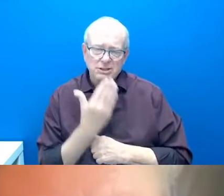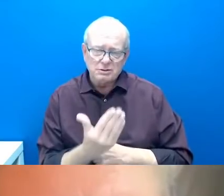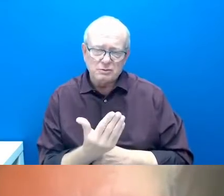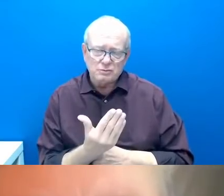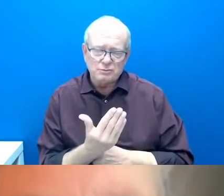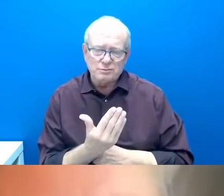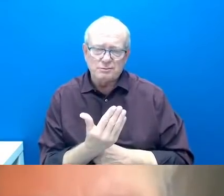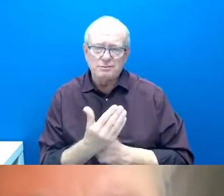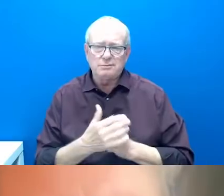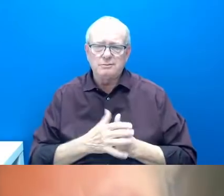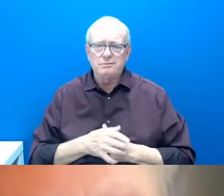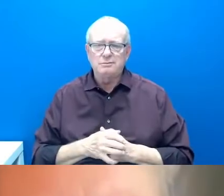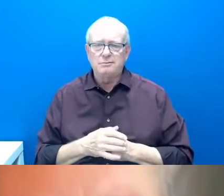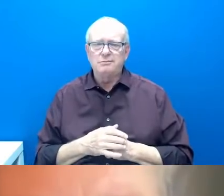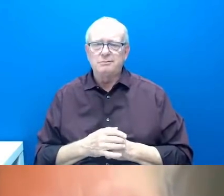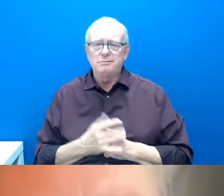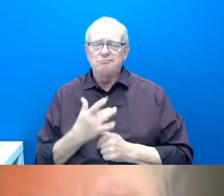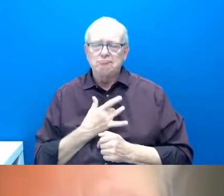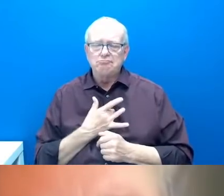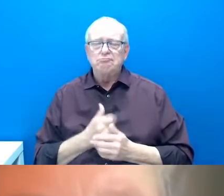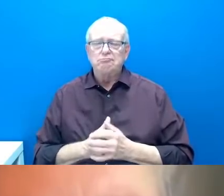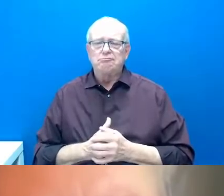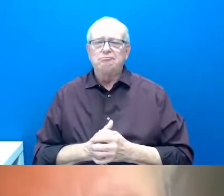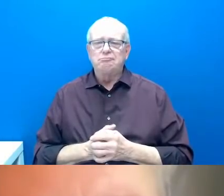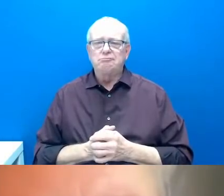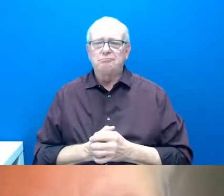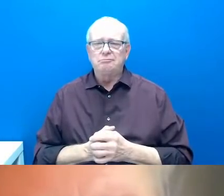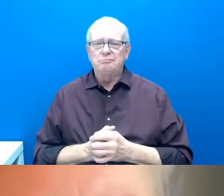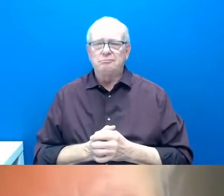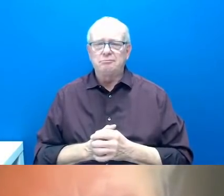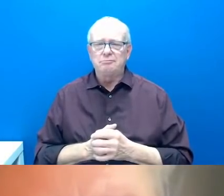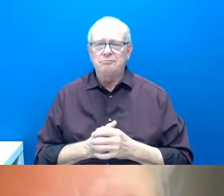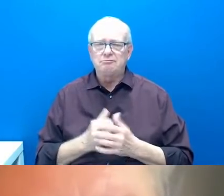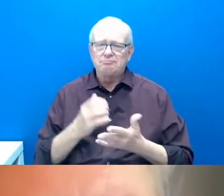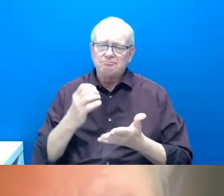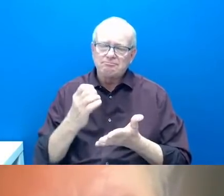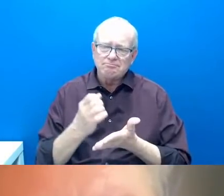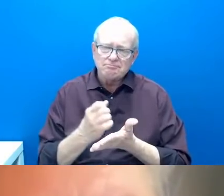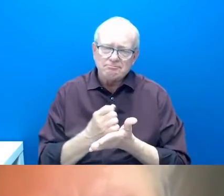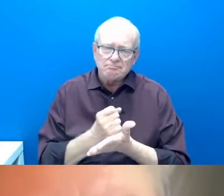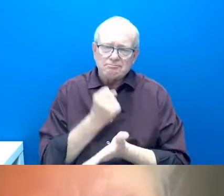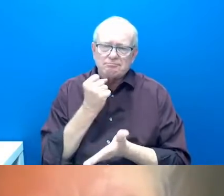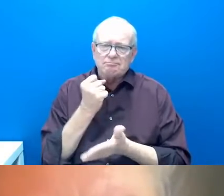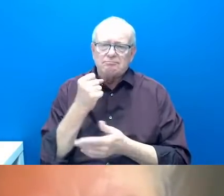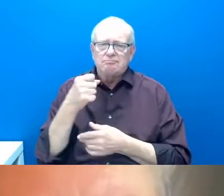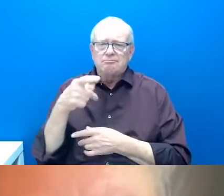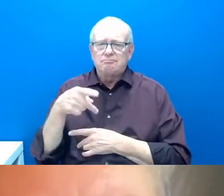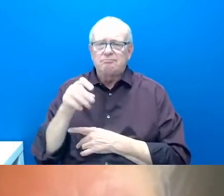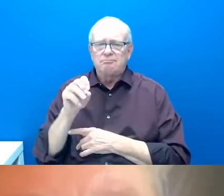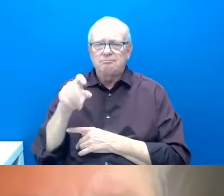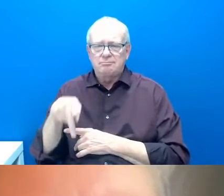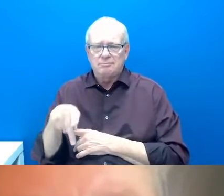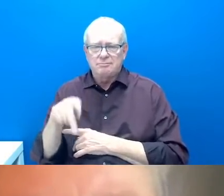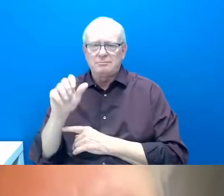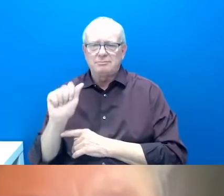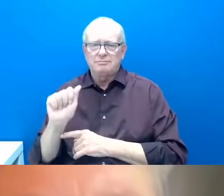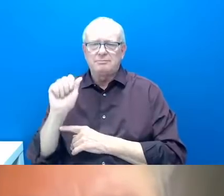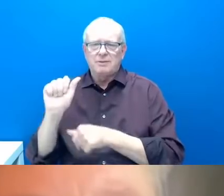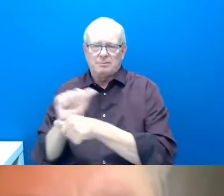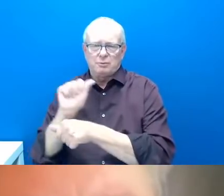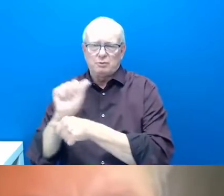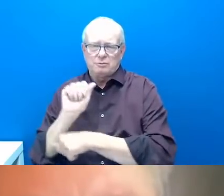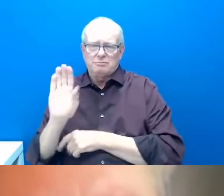thank you. We've had the opportunity with the POP AB